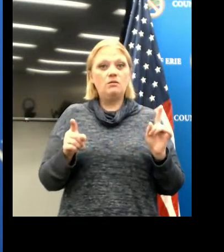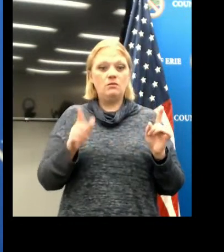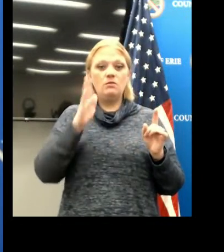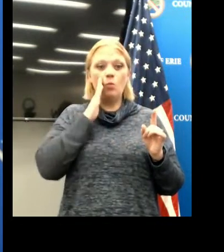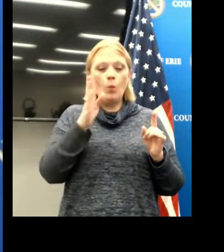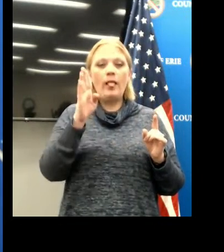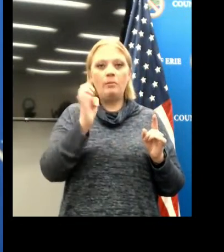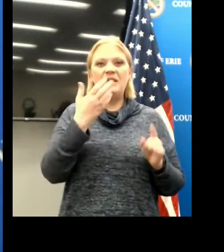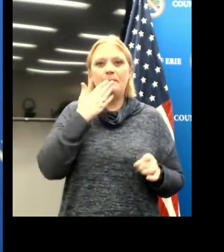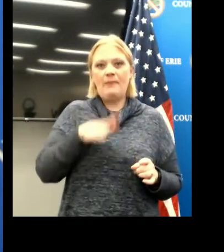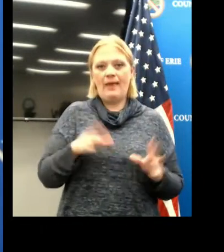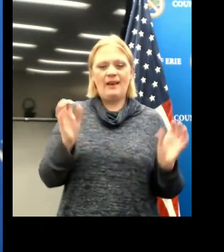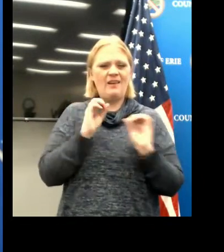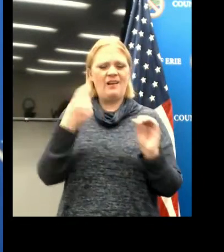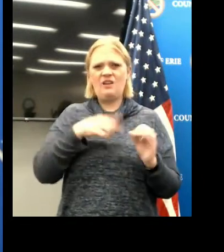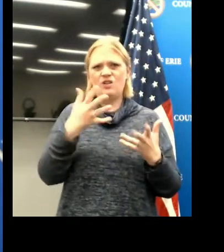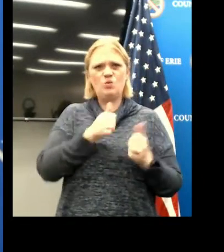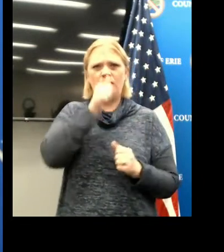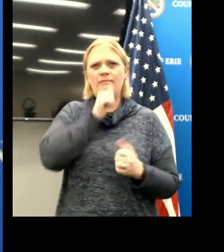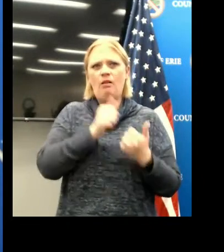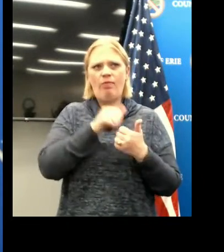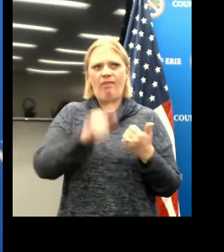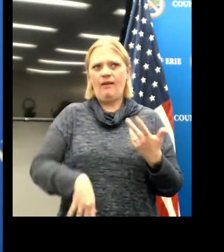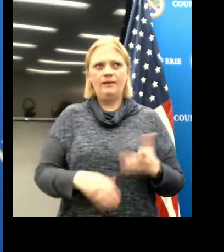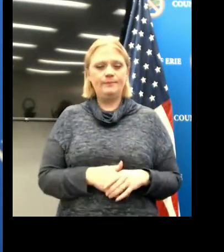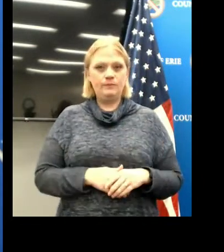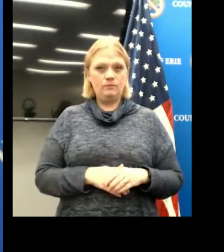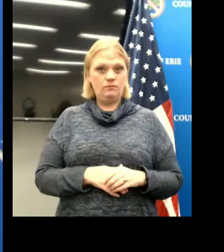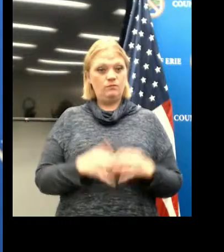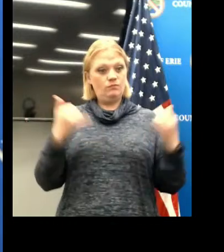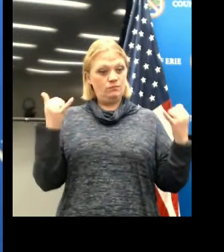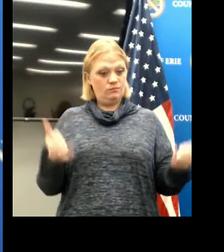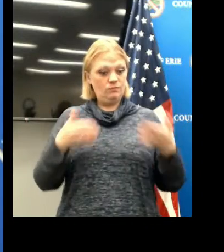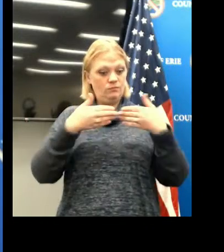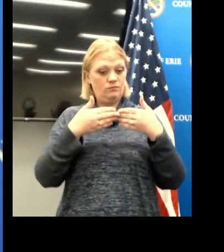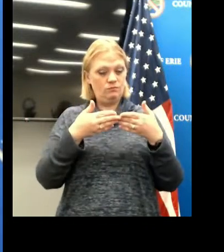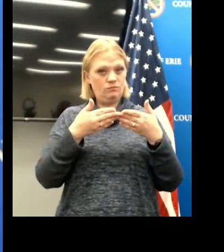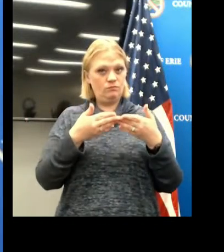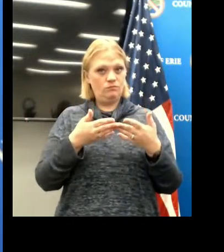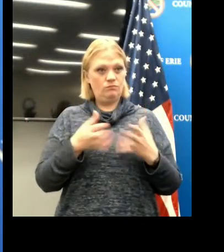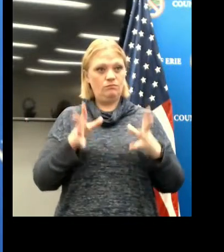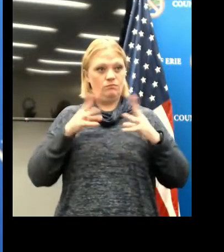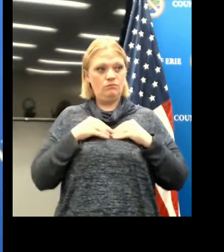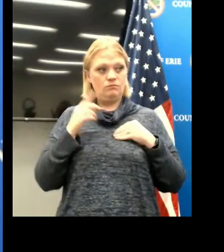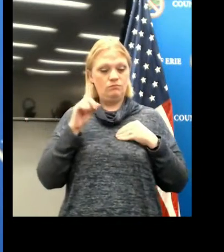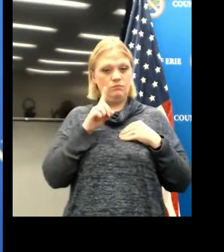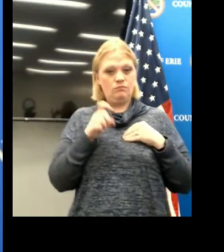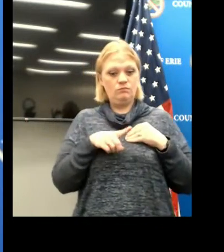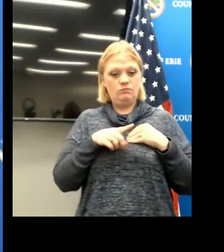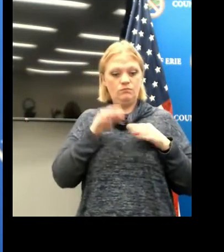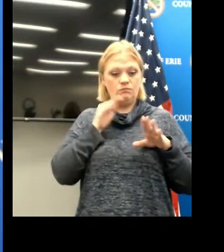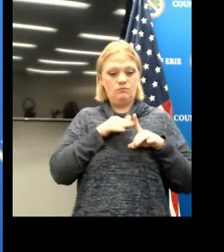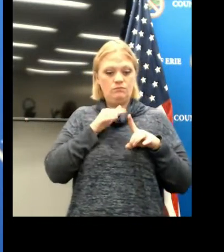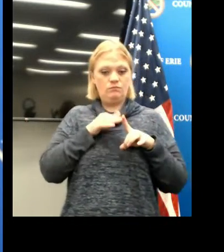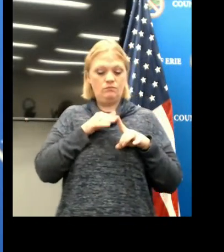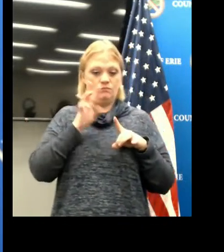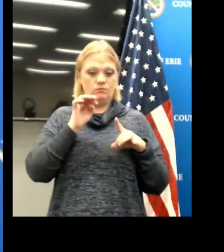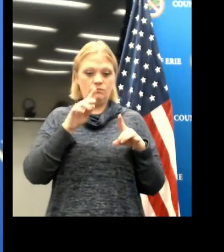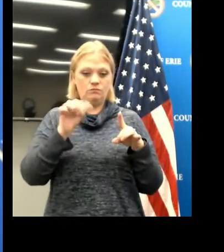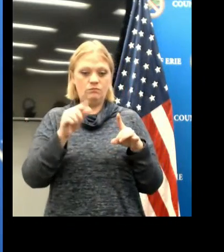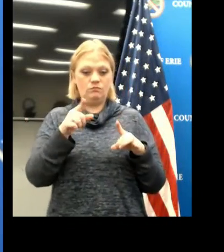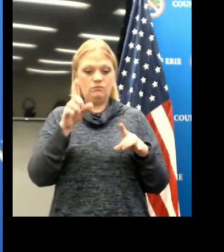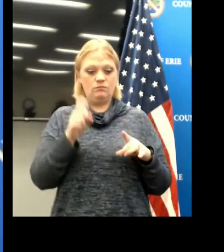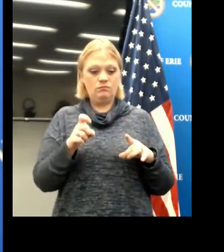be bad, and none of us want to deal with that. So with that, I will open it up to questions. Remember, to the members of the media, you need